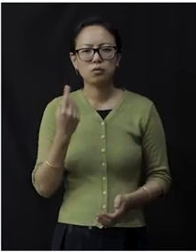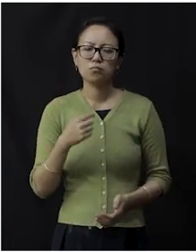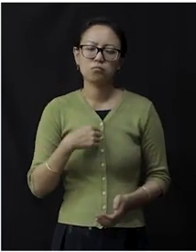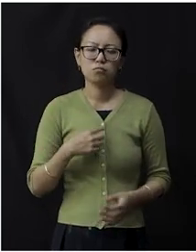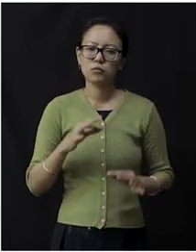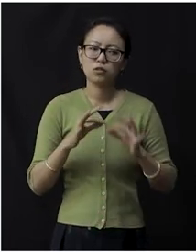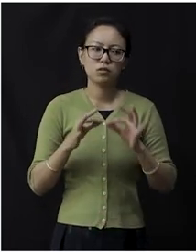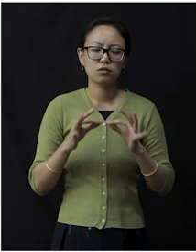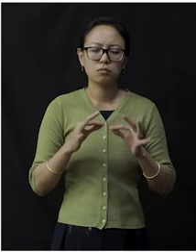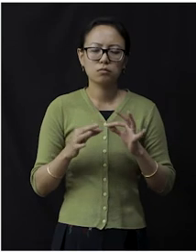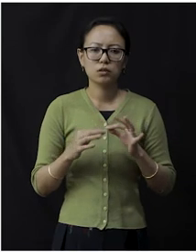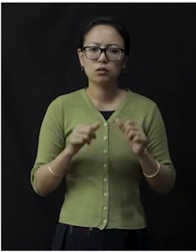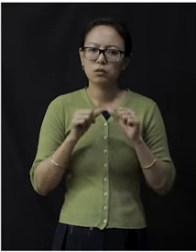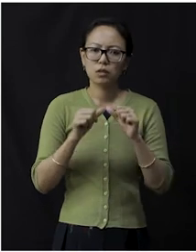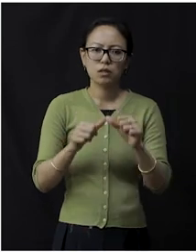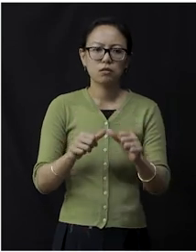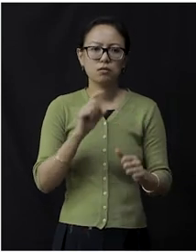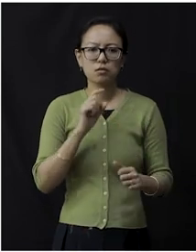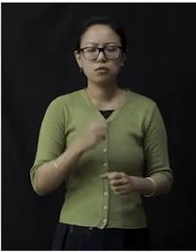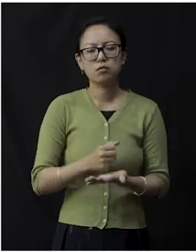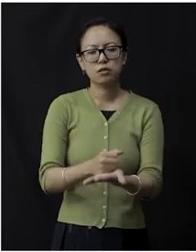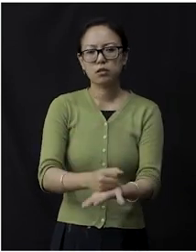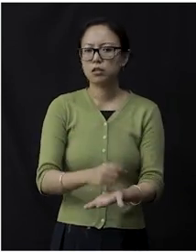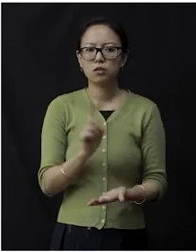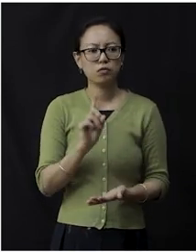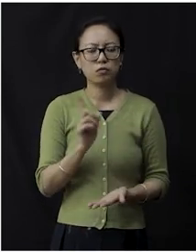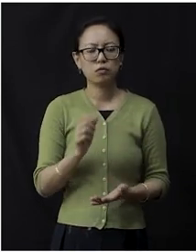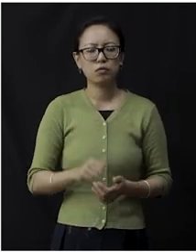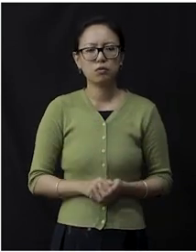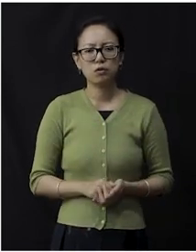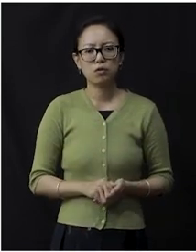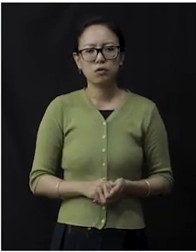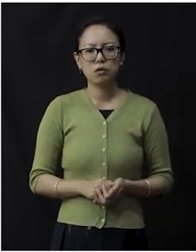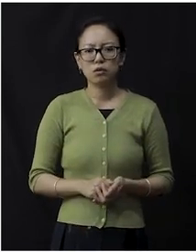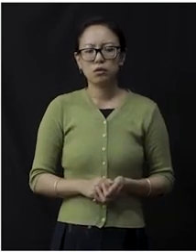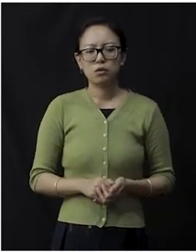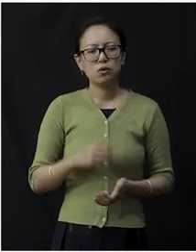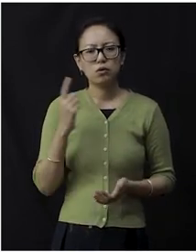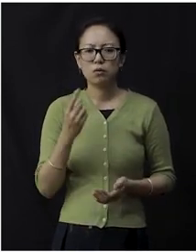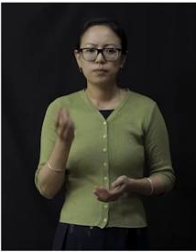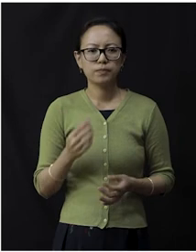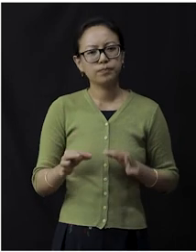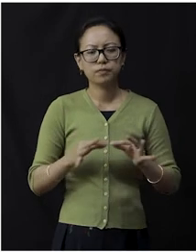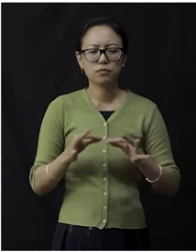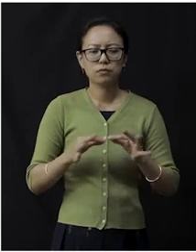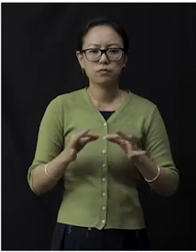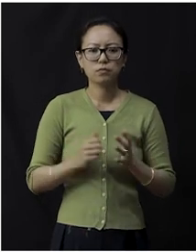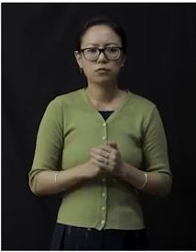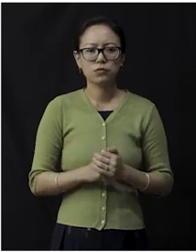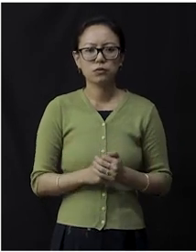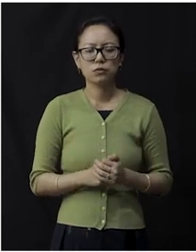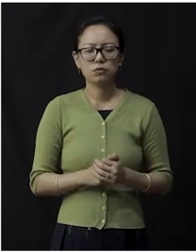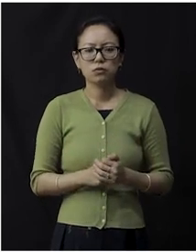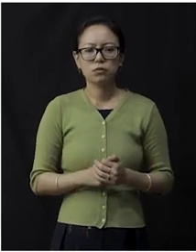I'm not telling you the answers. I'm just going to explain it. So tick the correct answer.